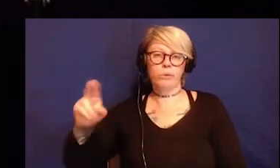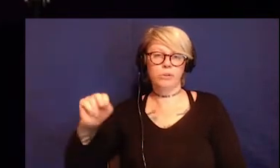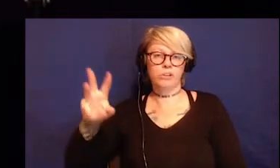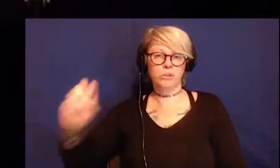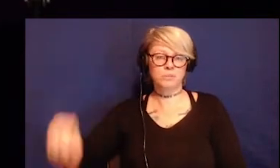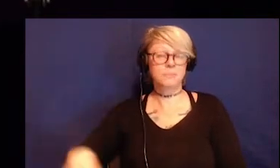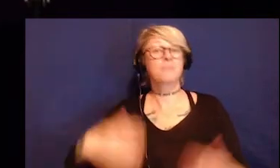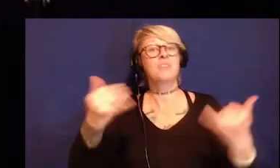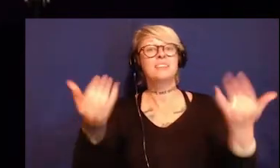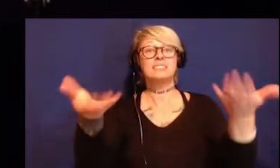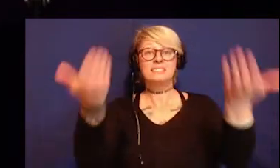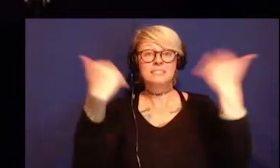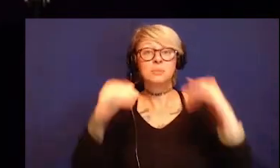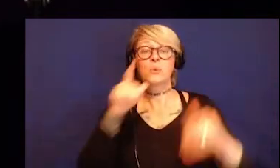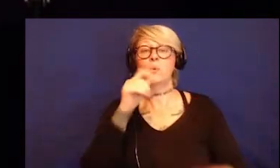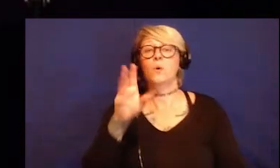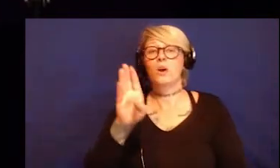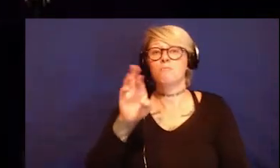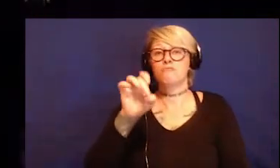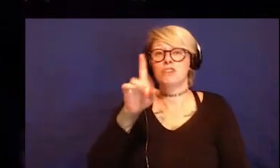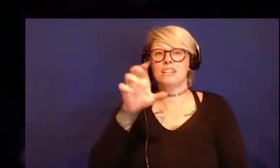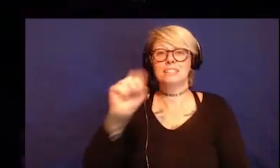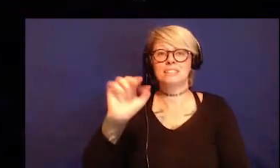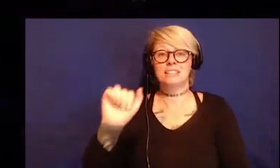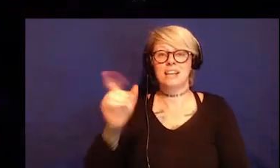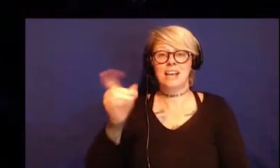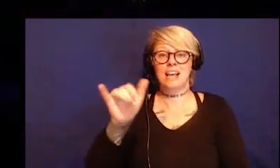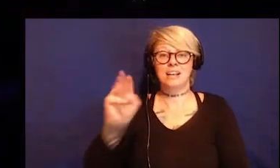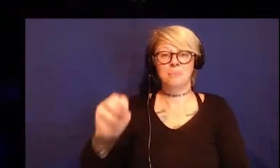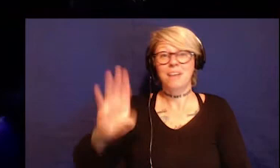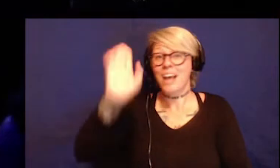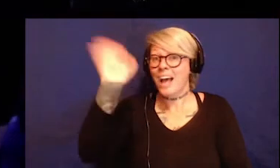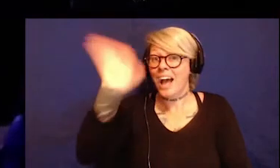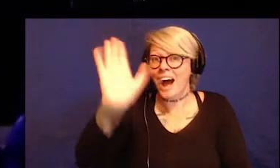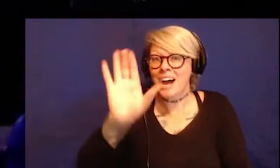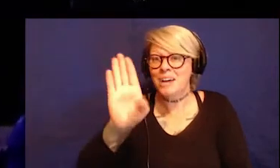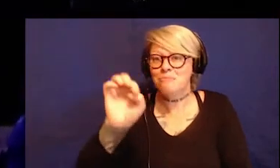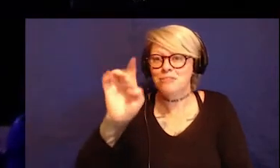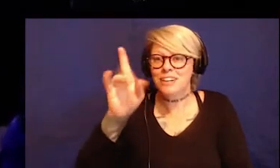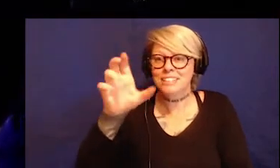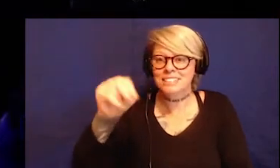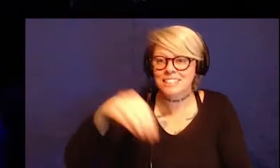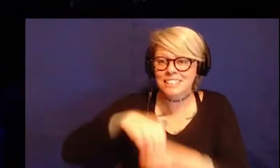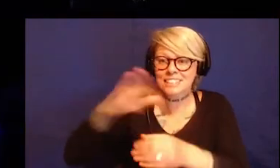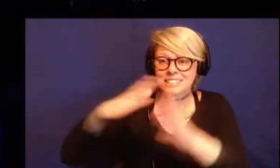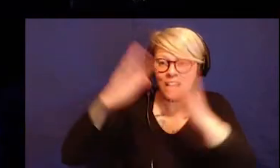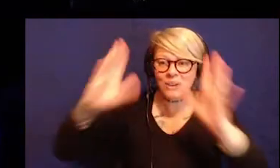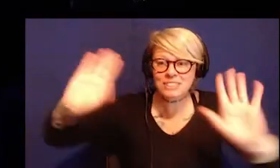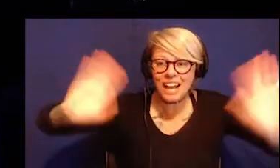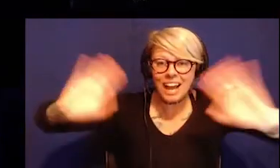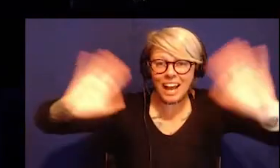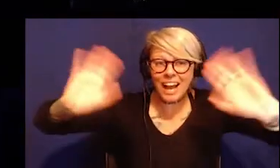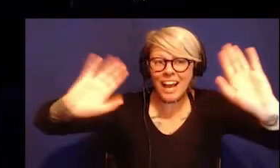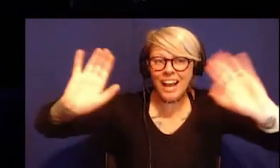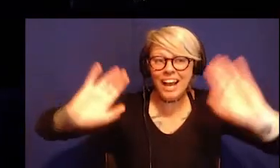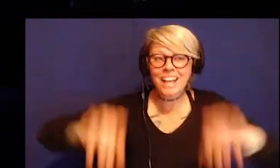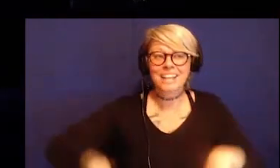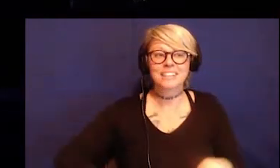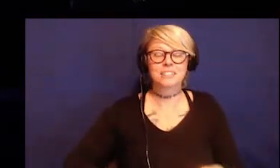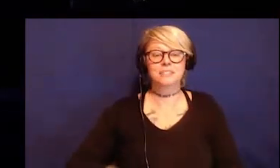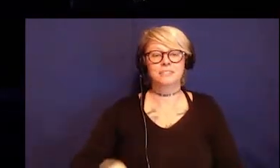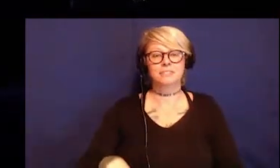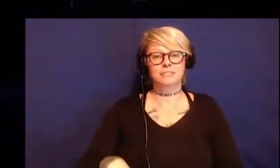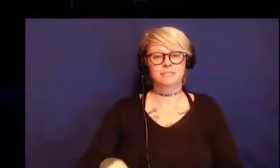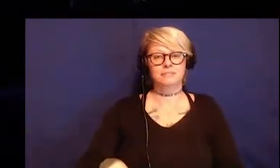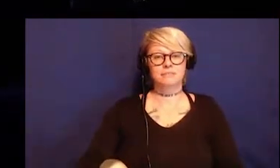up next. Brandon couldn't be here tonight. Everyone give a hello to Brandon at home. Hi, Brandon. Brandon, I would